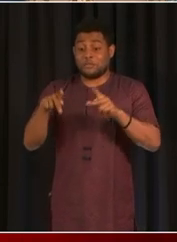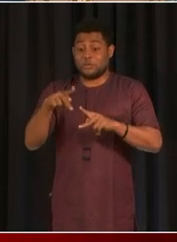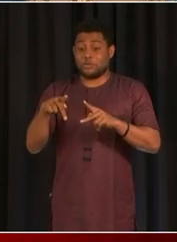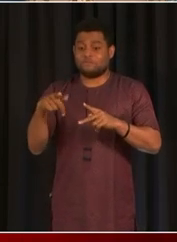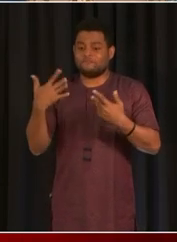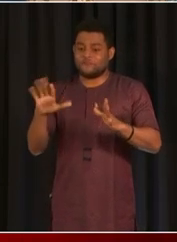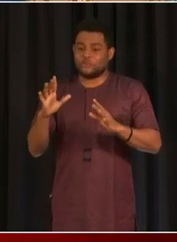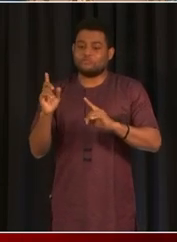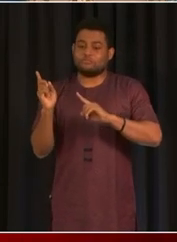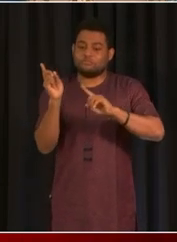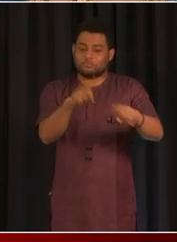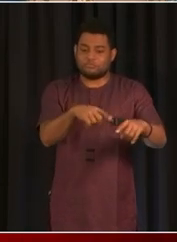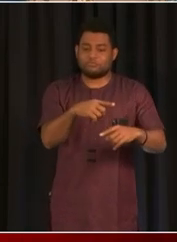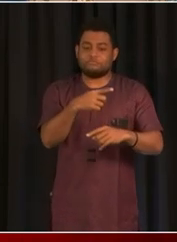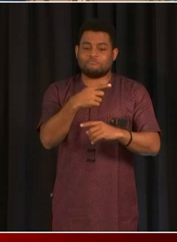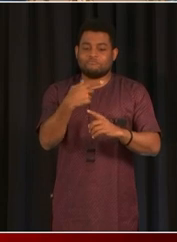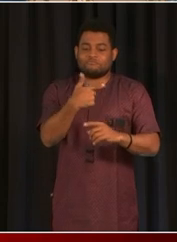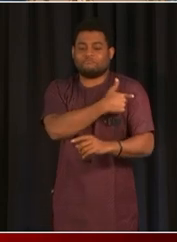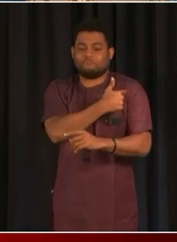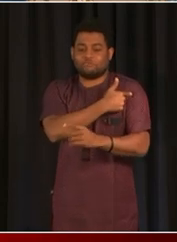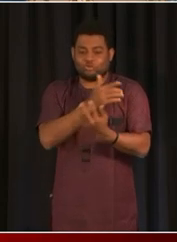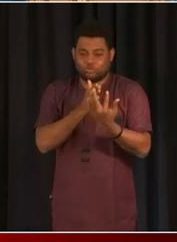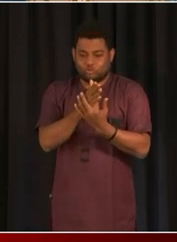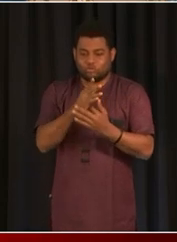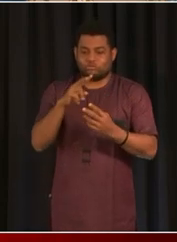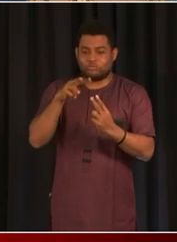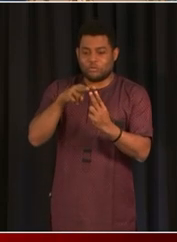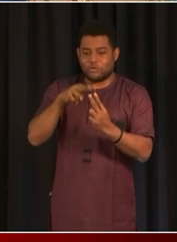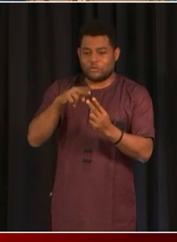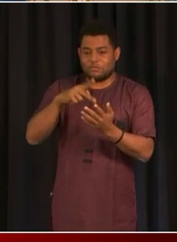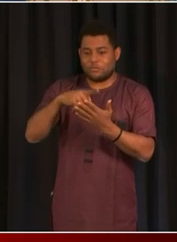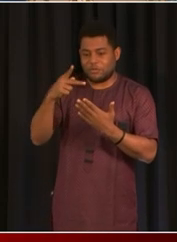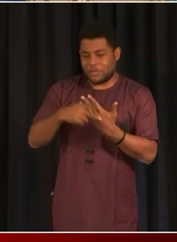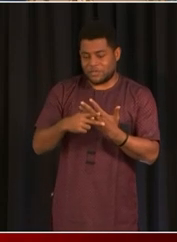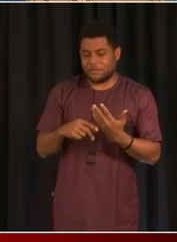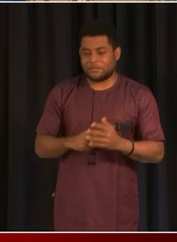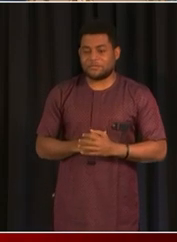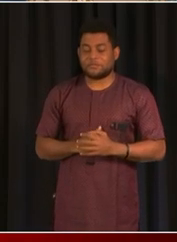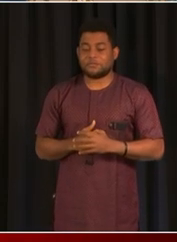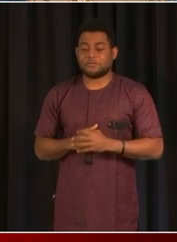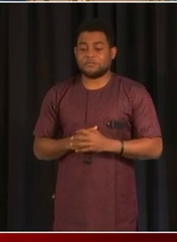for the vaccine buddies. 8 vaccine buddies have earned